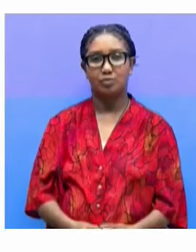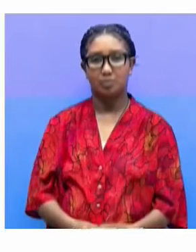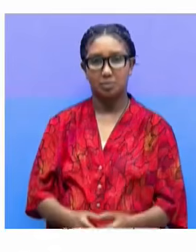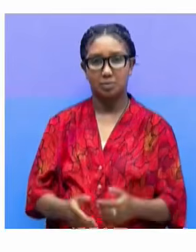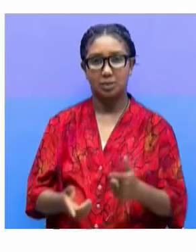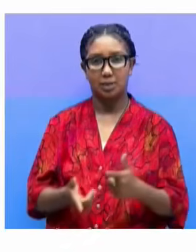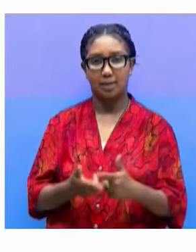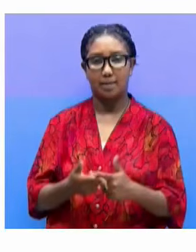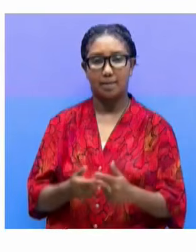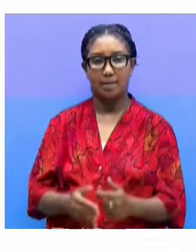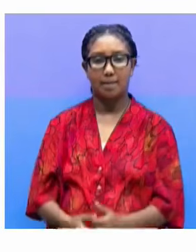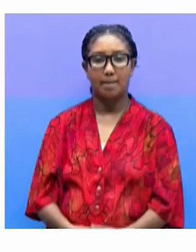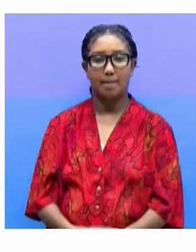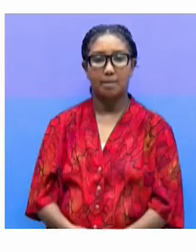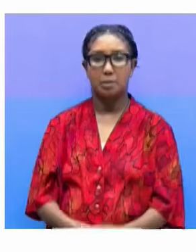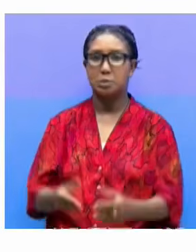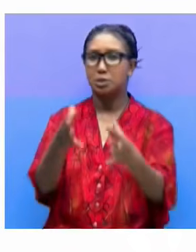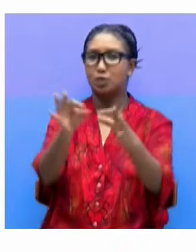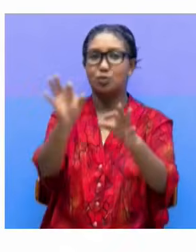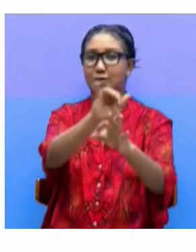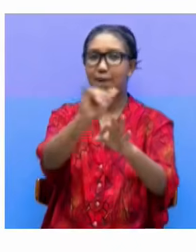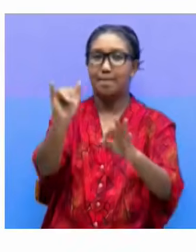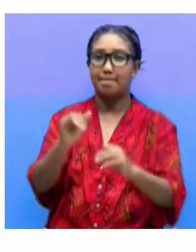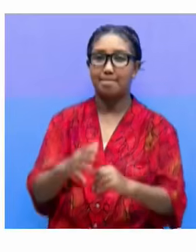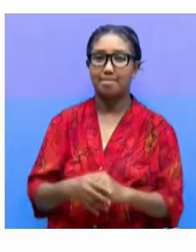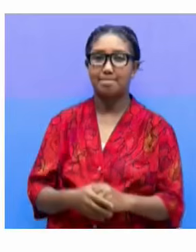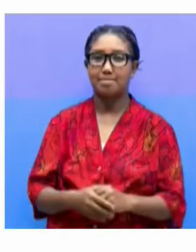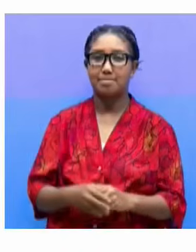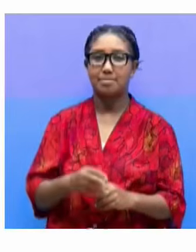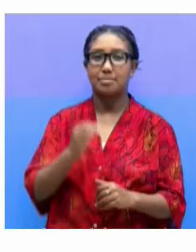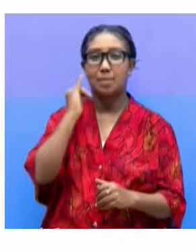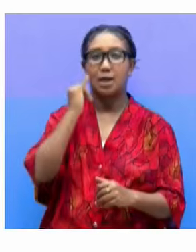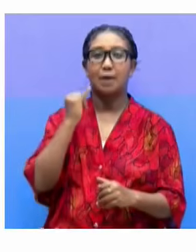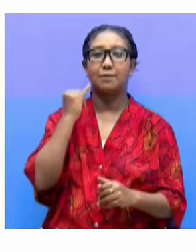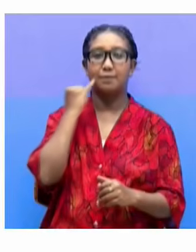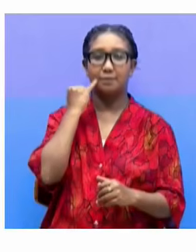right? Okay. This time, look. If